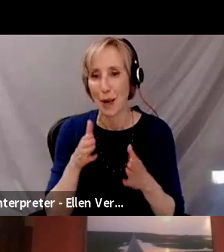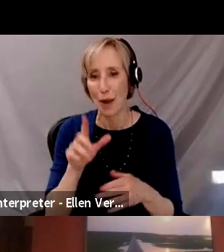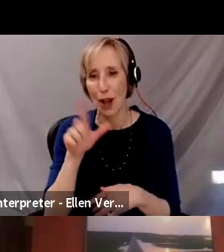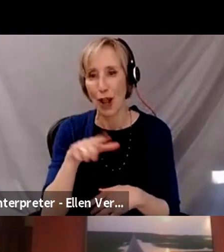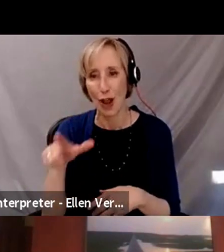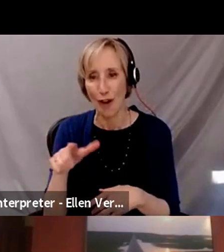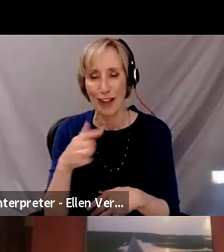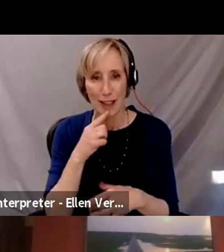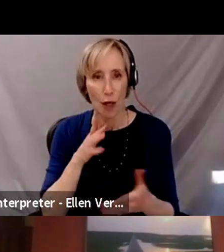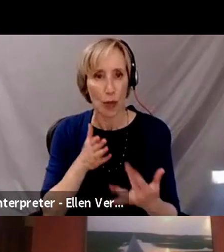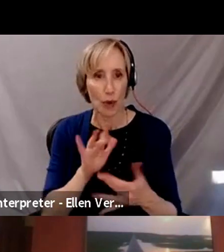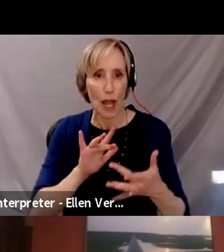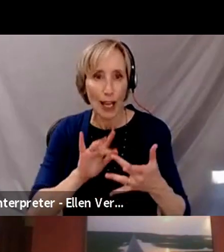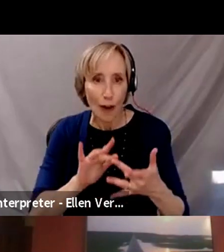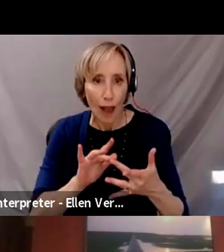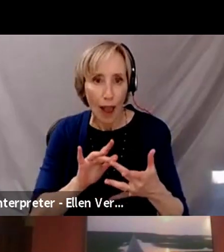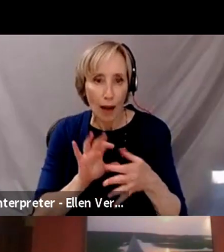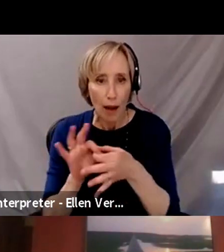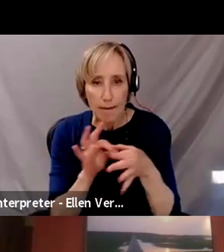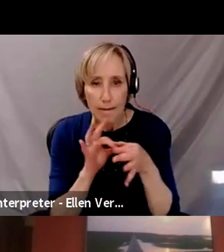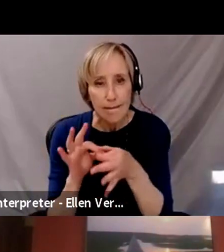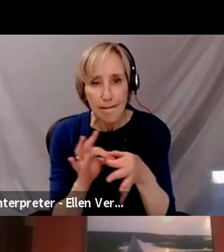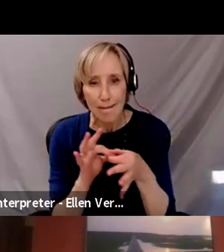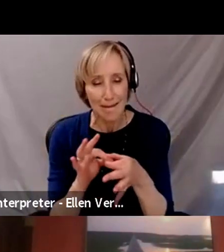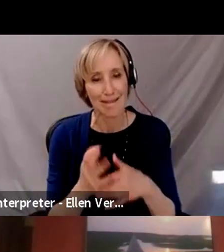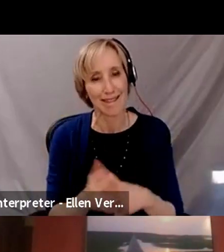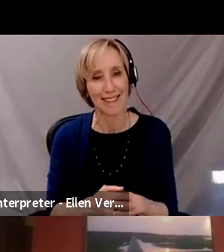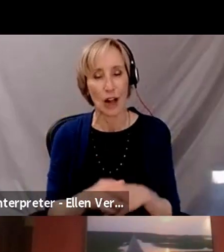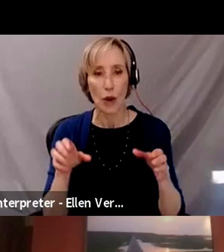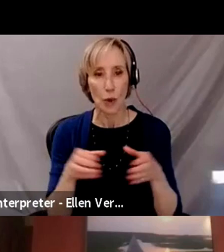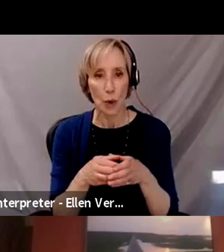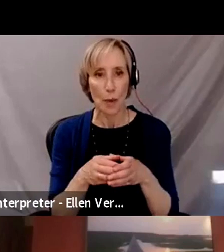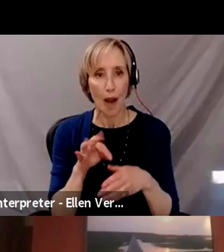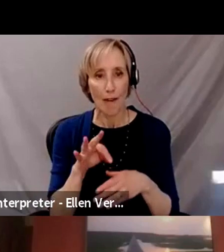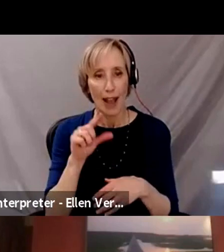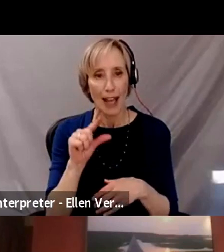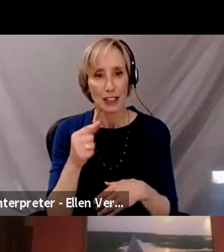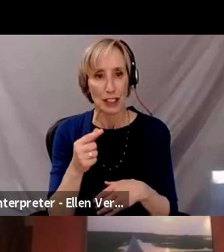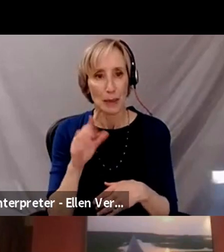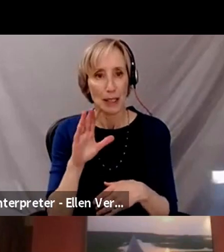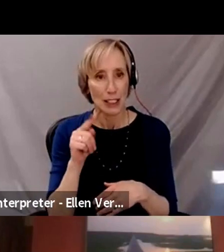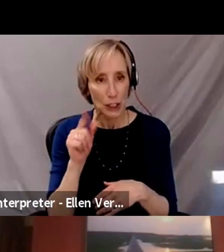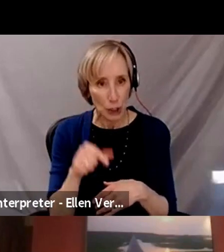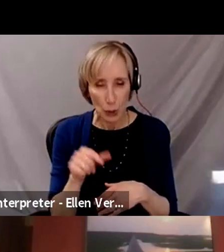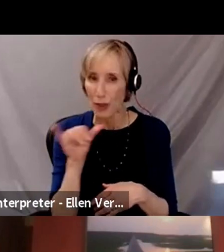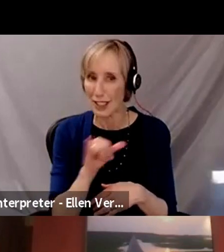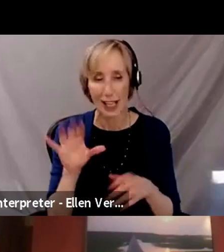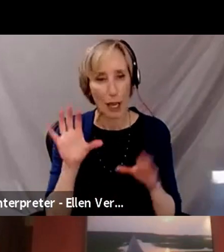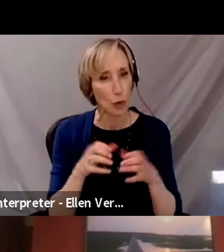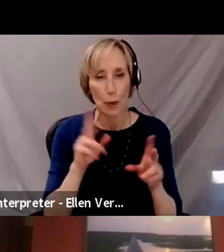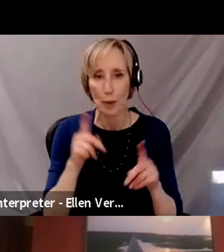But there are a group of LGBTQ people that I get together with, the same group of people every